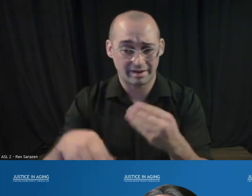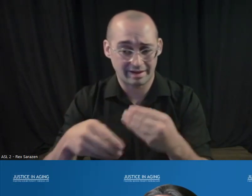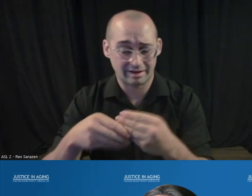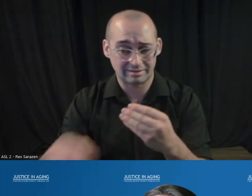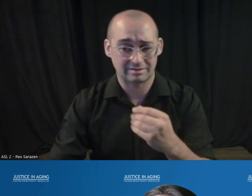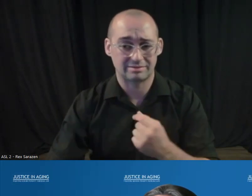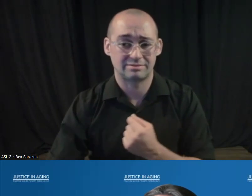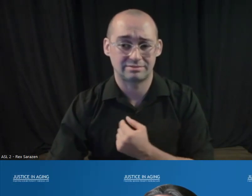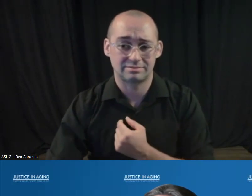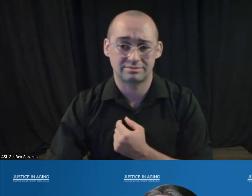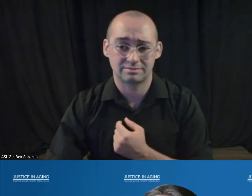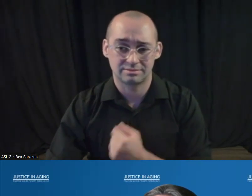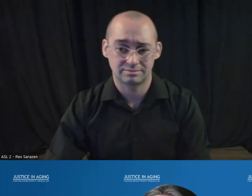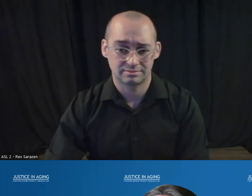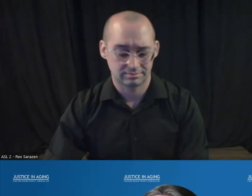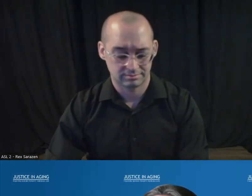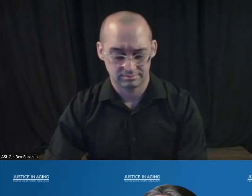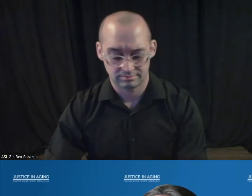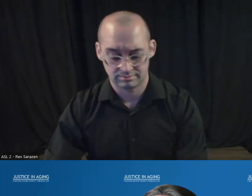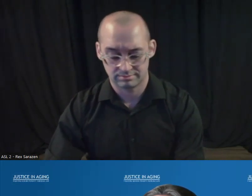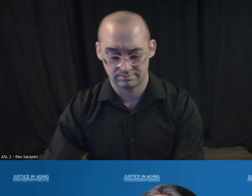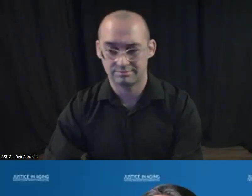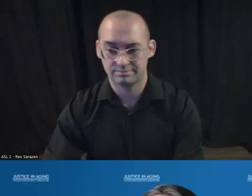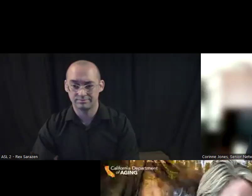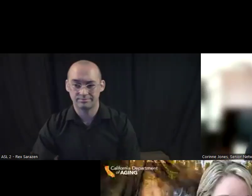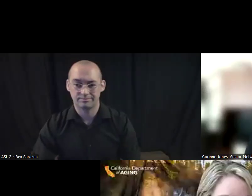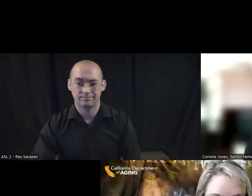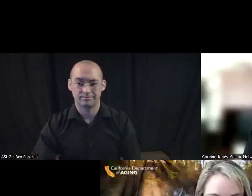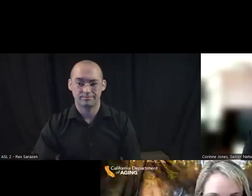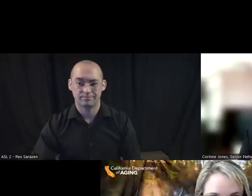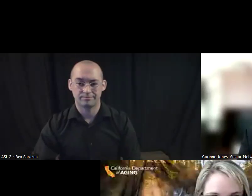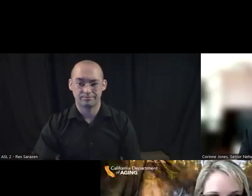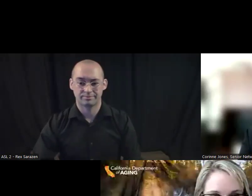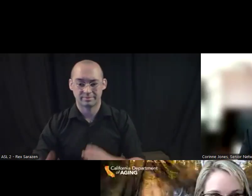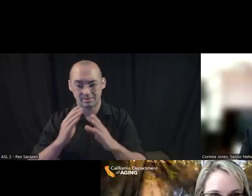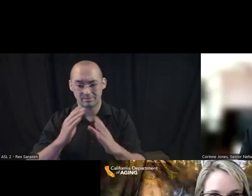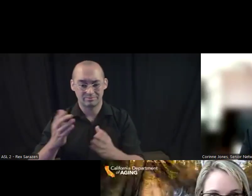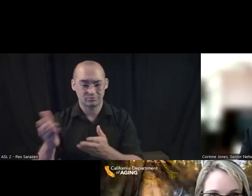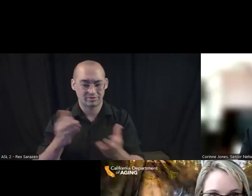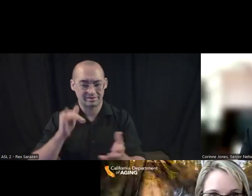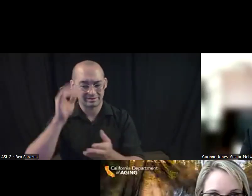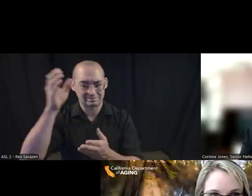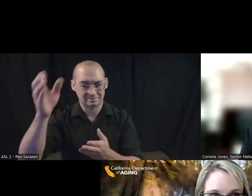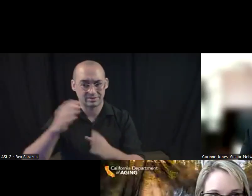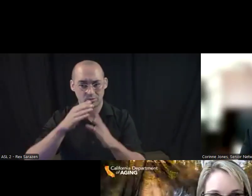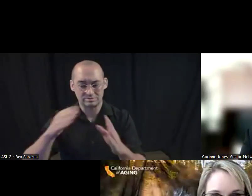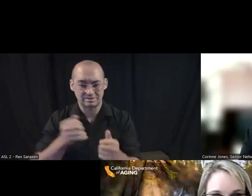one that kind of brought to me this concept of a potential housing navigator,